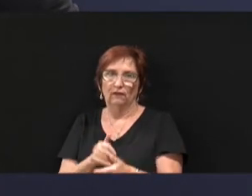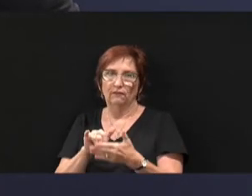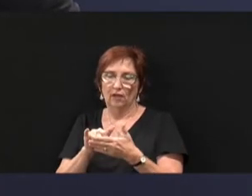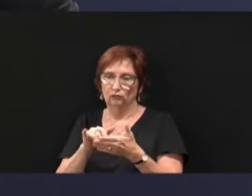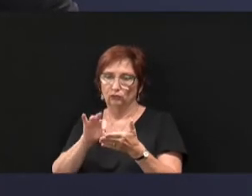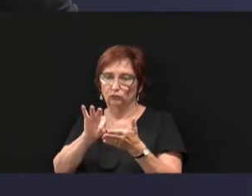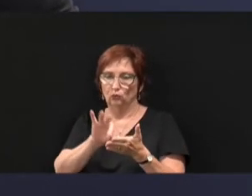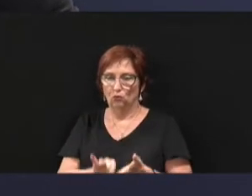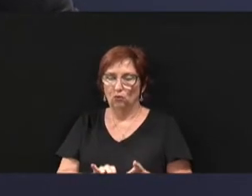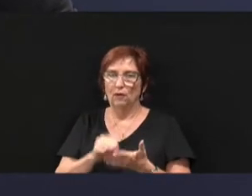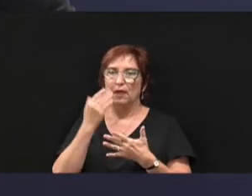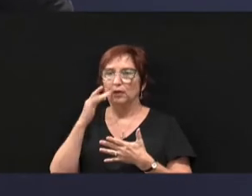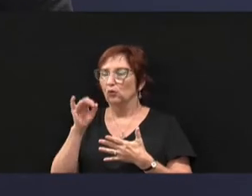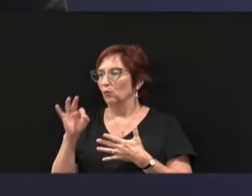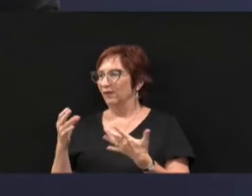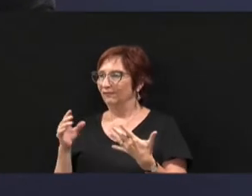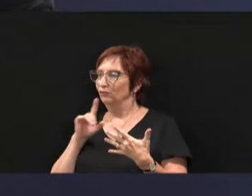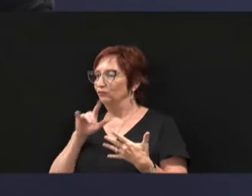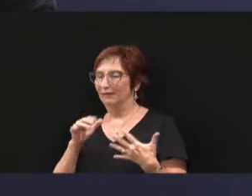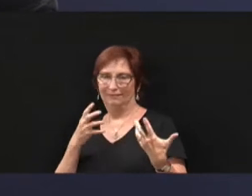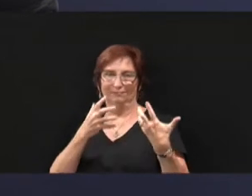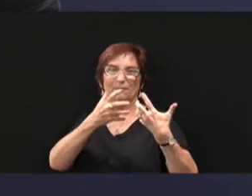it.